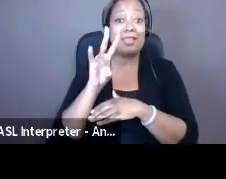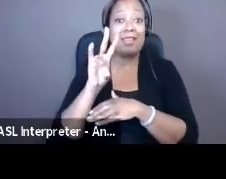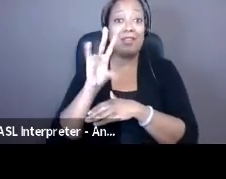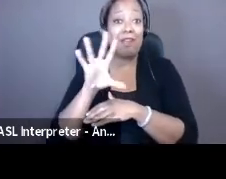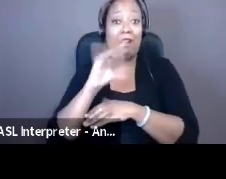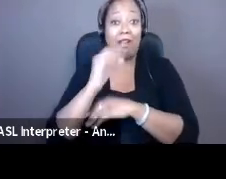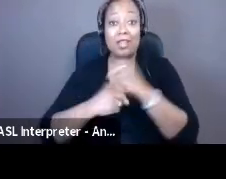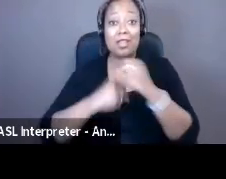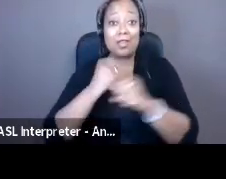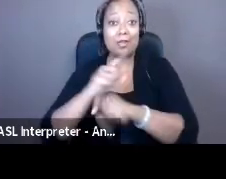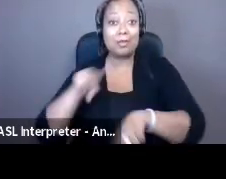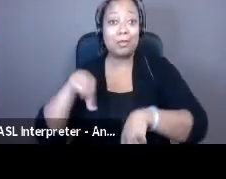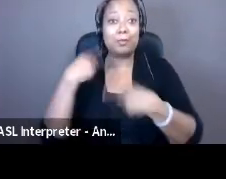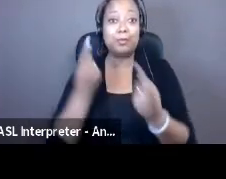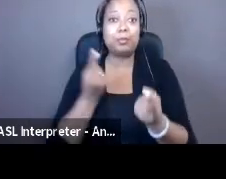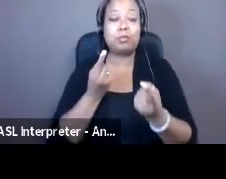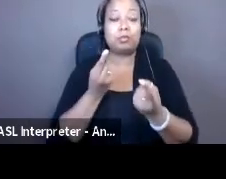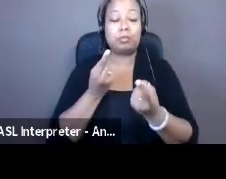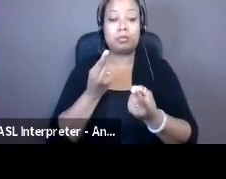have